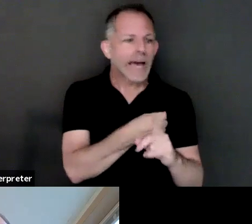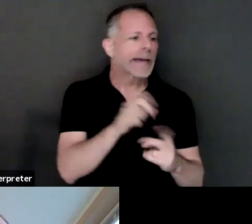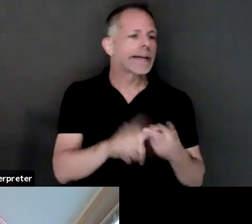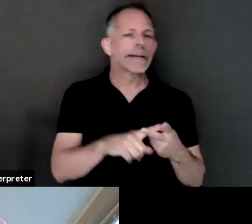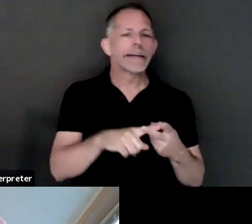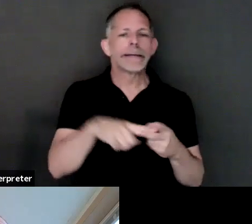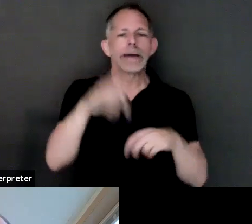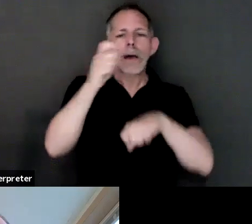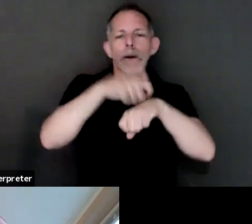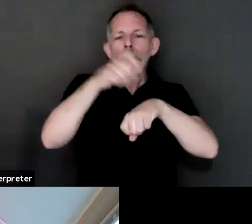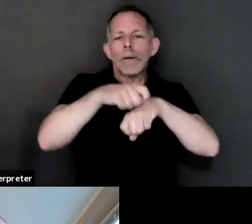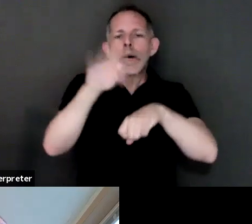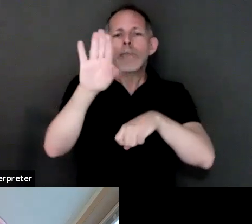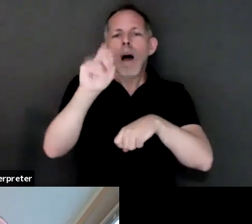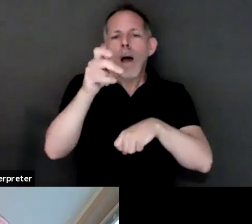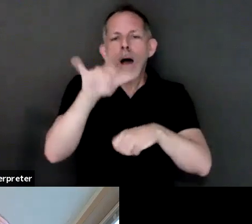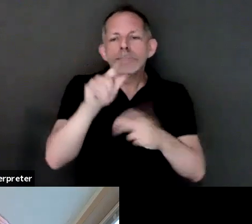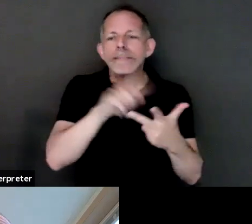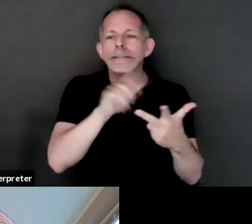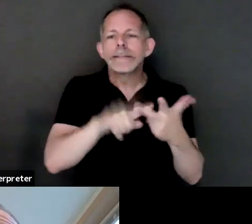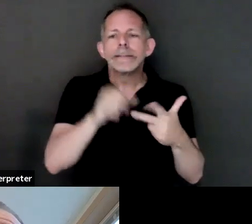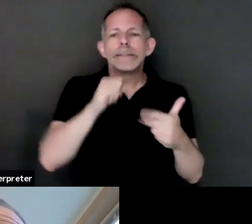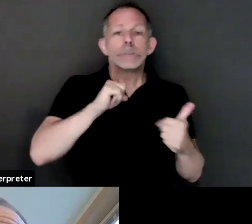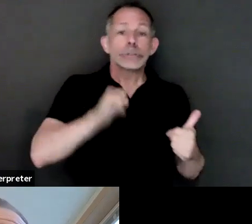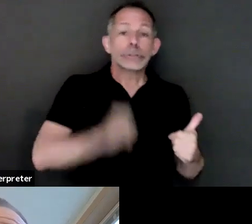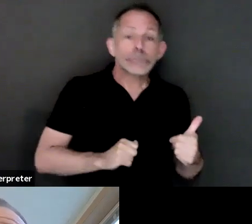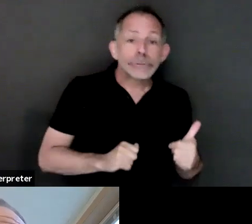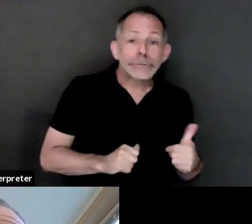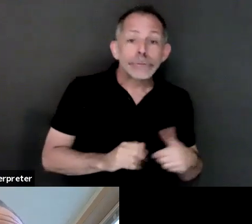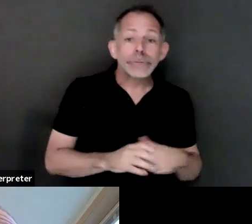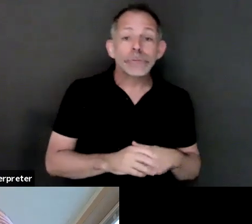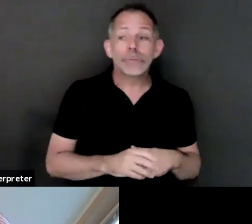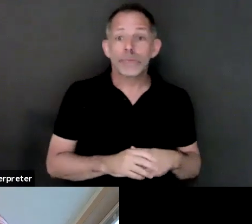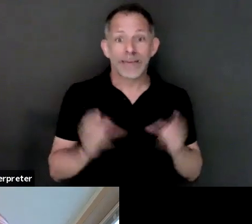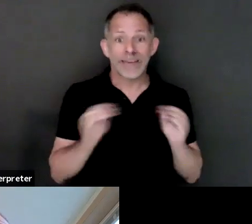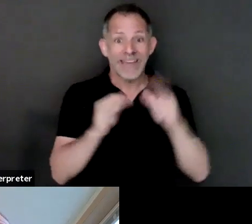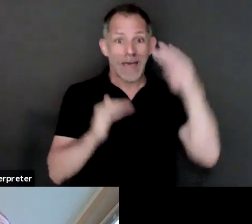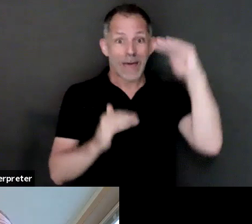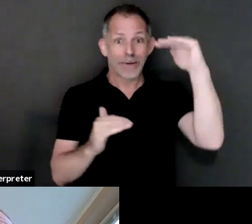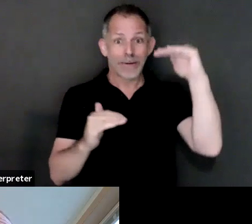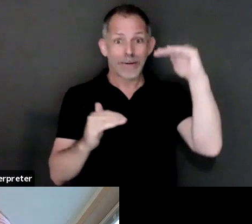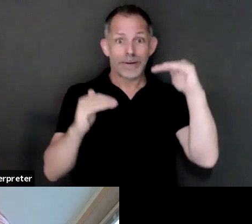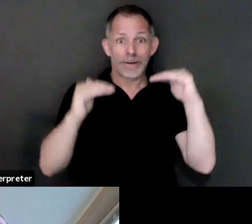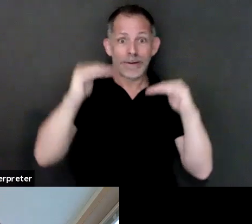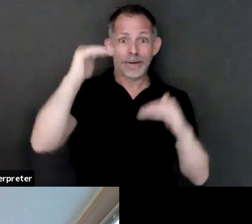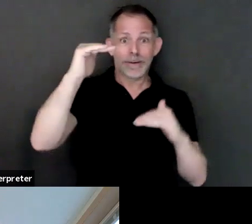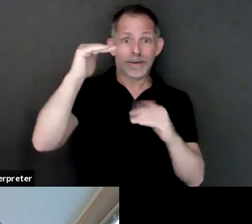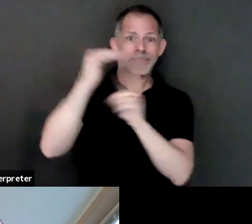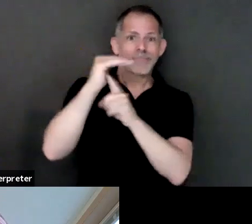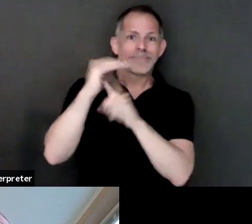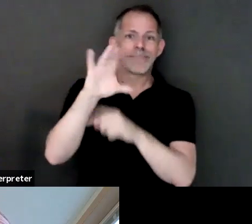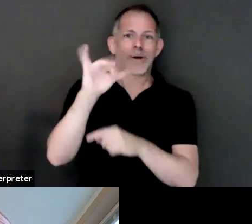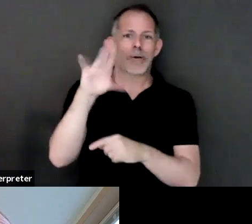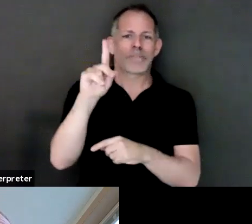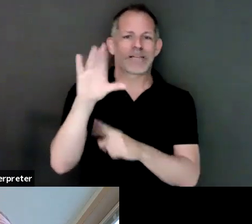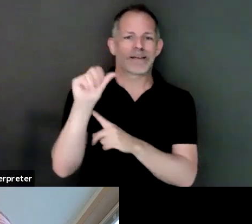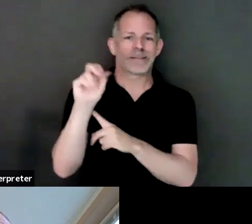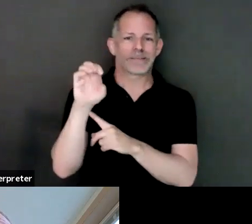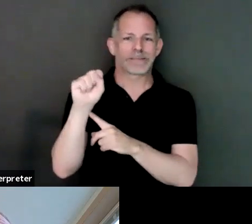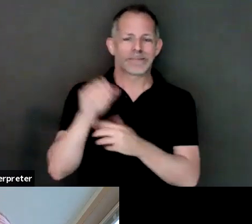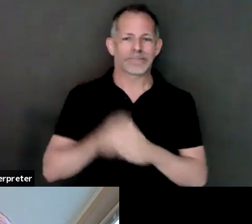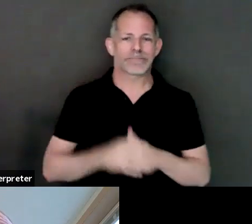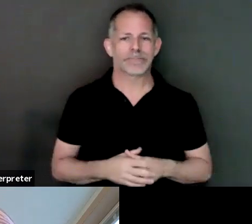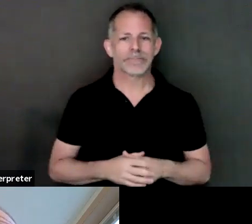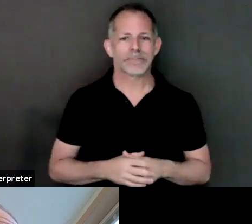that stuff. There's just more of that was happening. A lot of deferred care resulting out of what we've been going through for the past